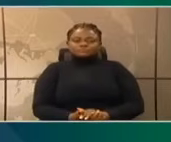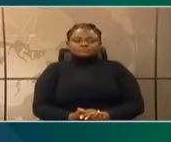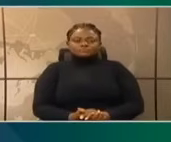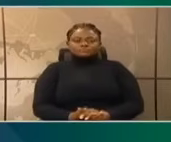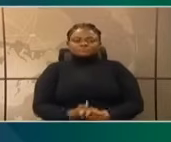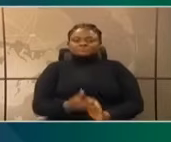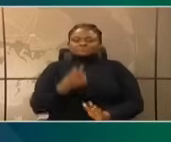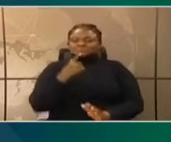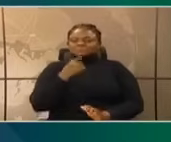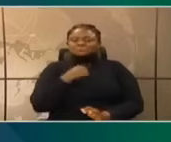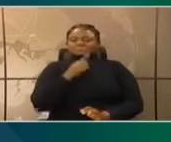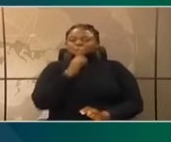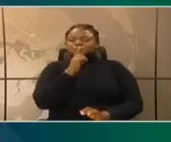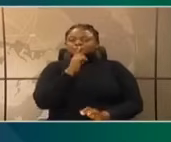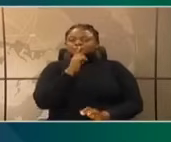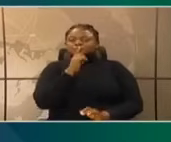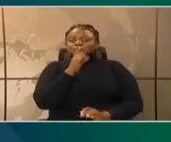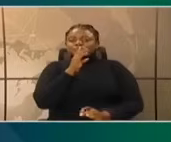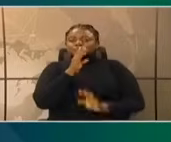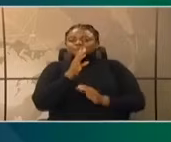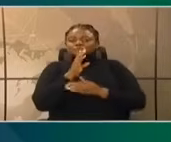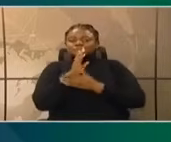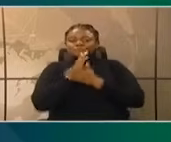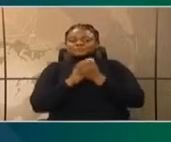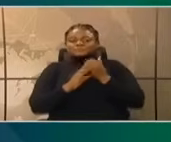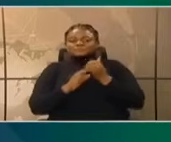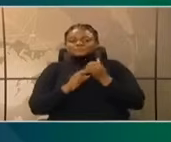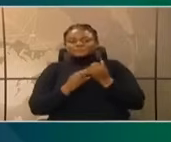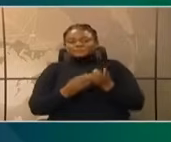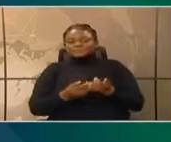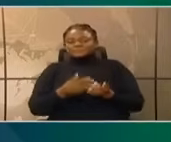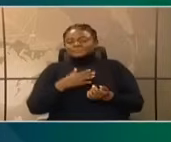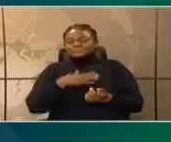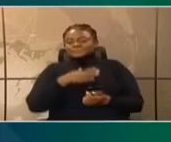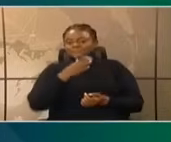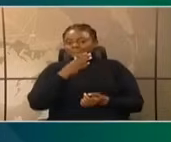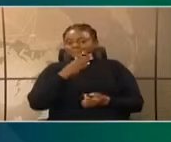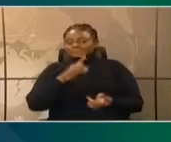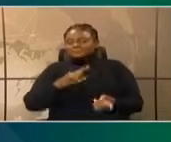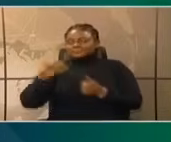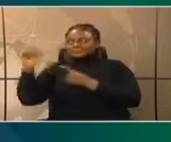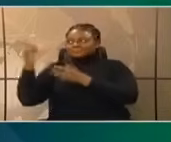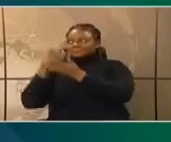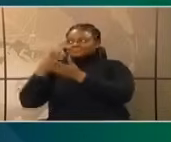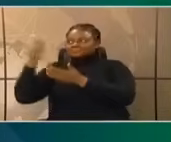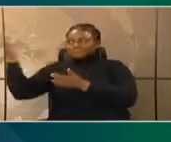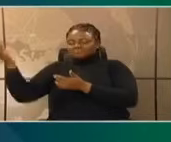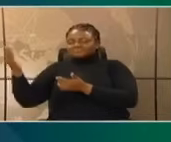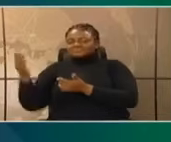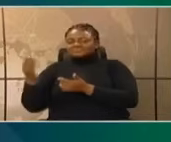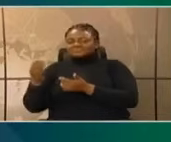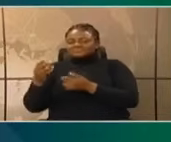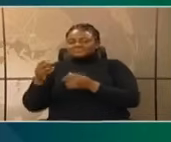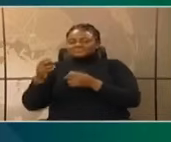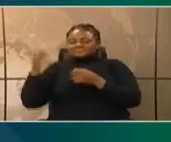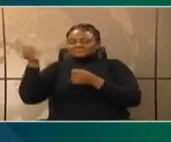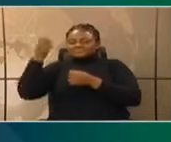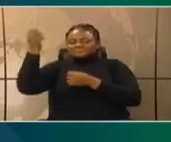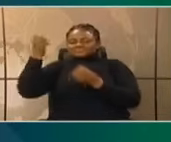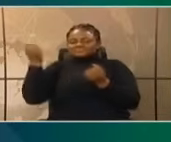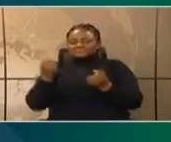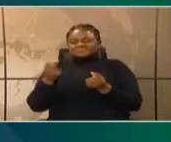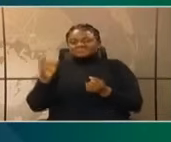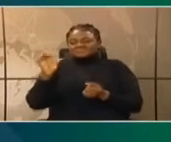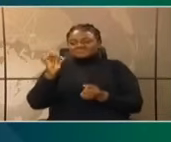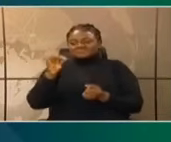I think I have me come and watch him. Me ma me na ekoto ambulance na ba. And the ma 80,000.